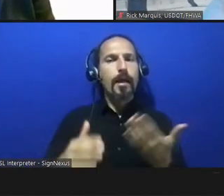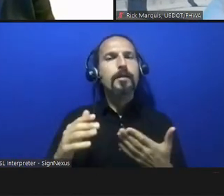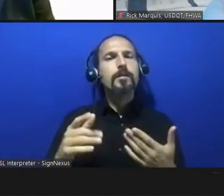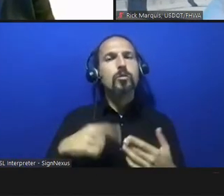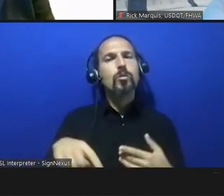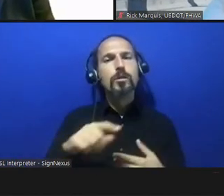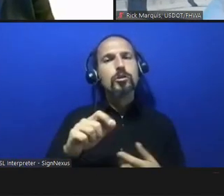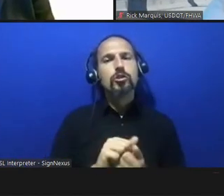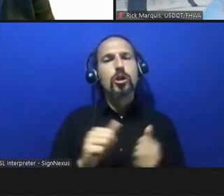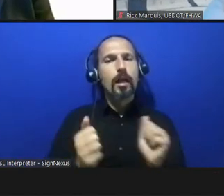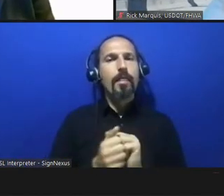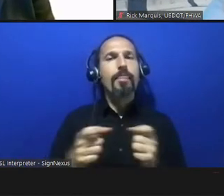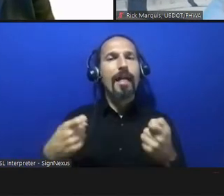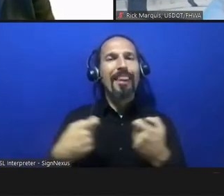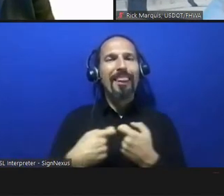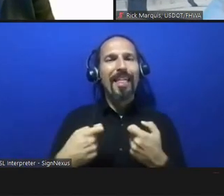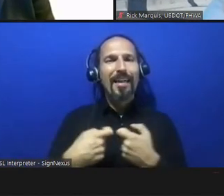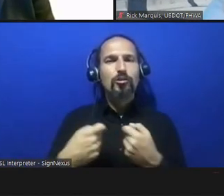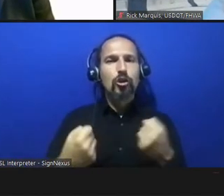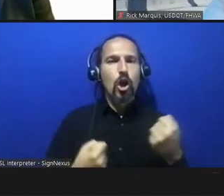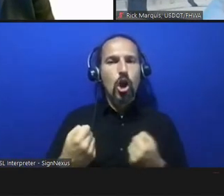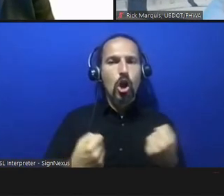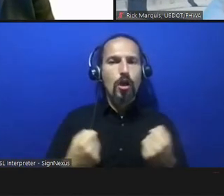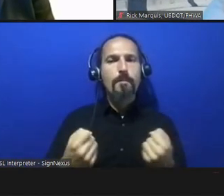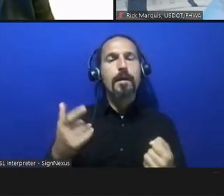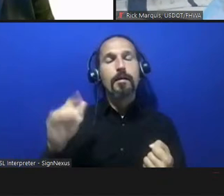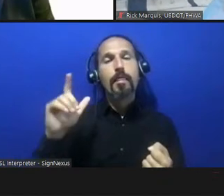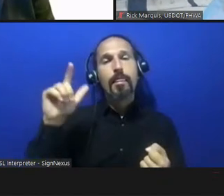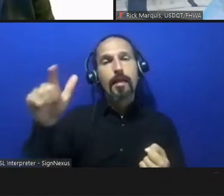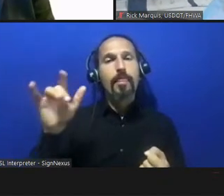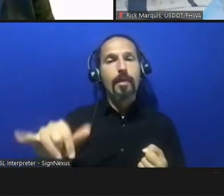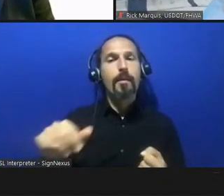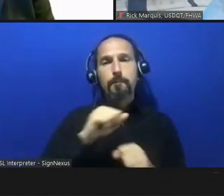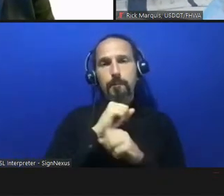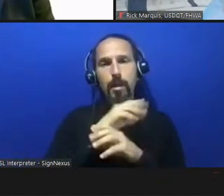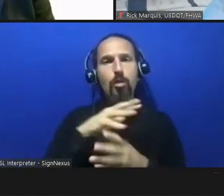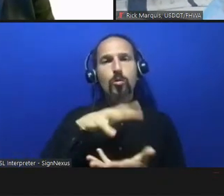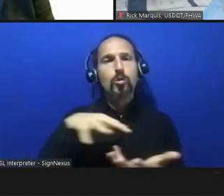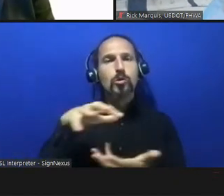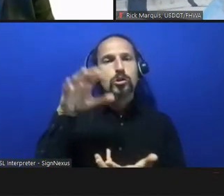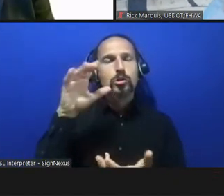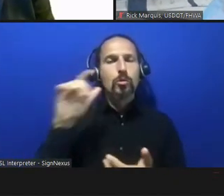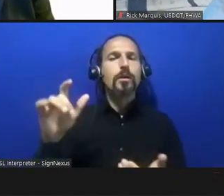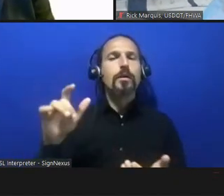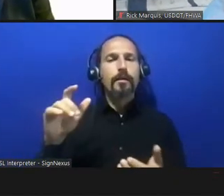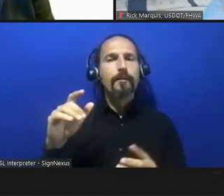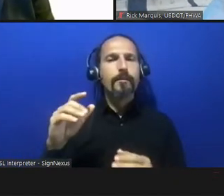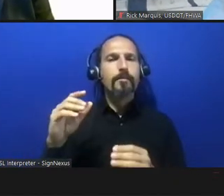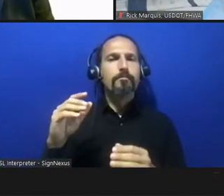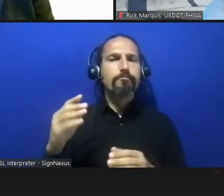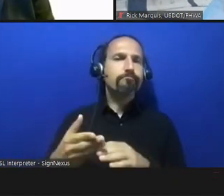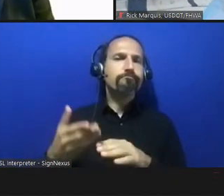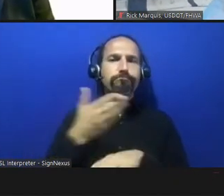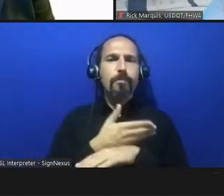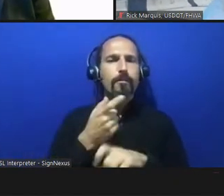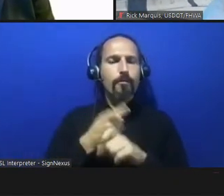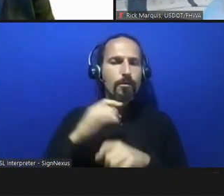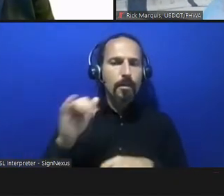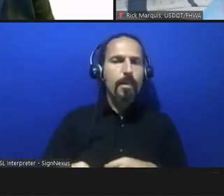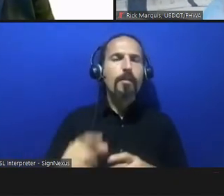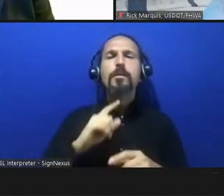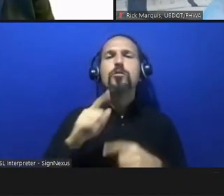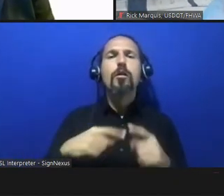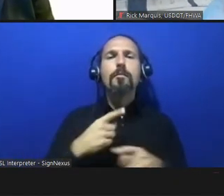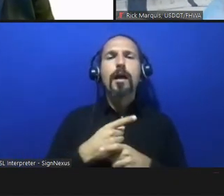switching to electric cars so perhaps you know down the road the pollution issue will be mitigated by that but i also i want to talk about sort of economic and social